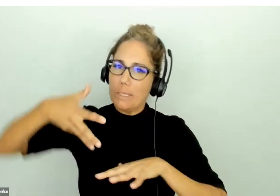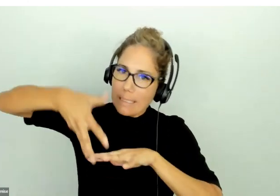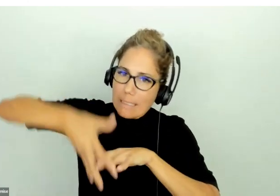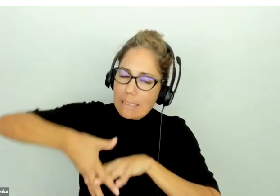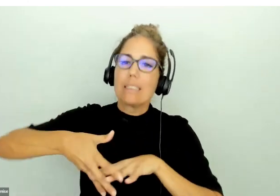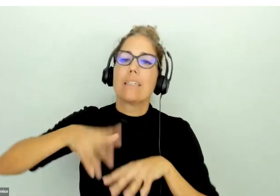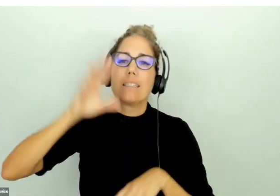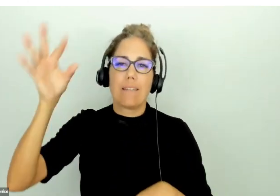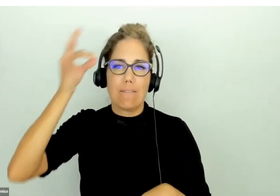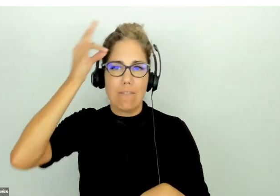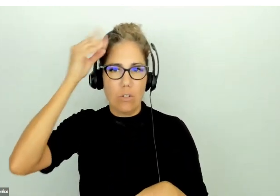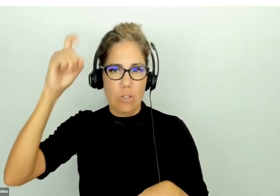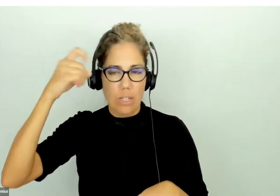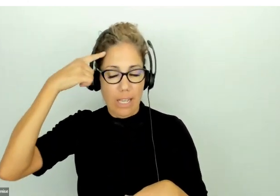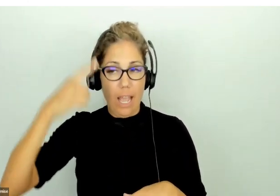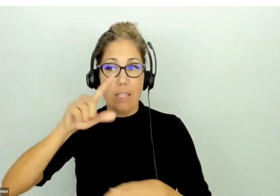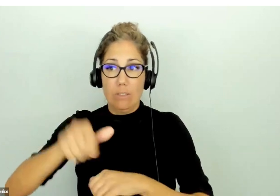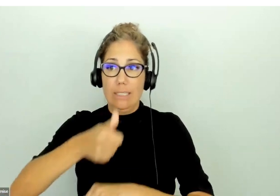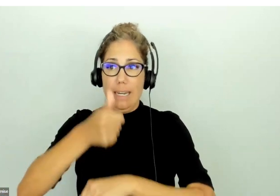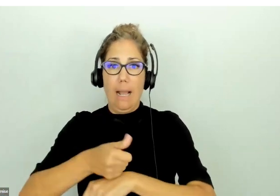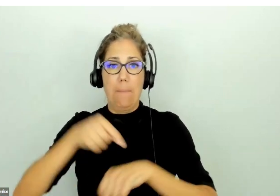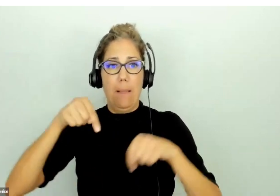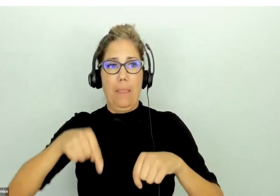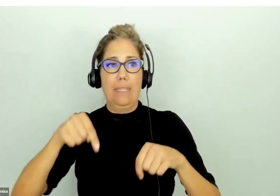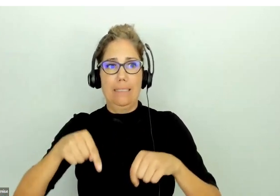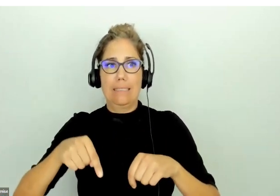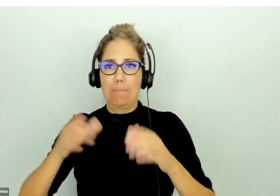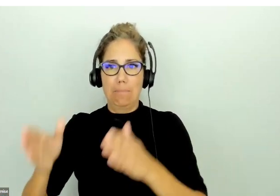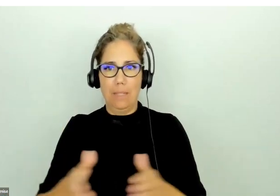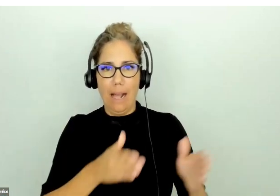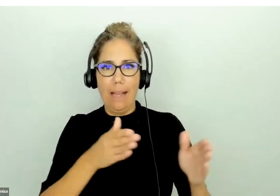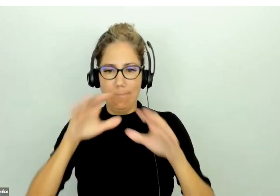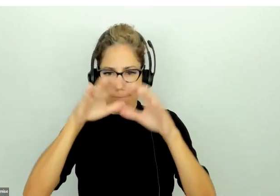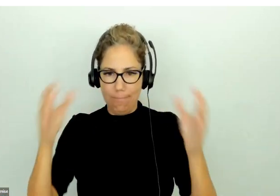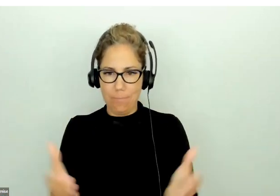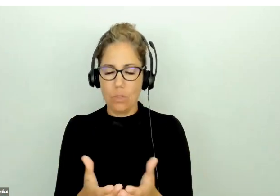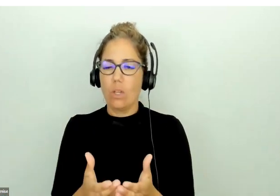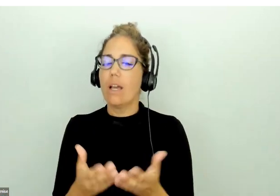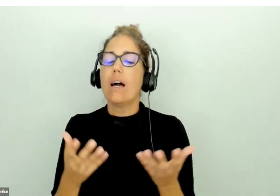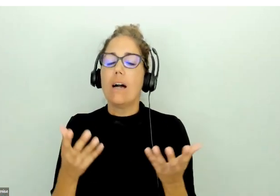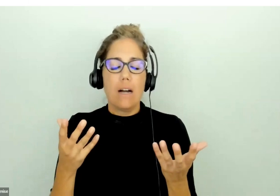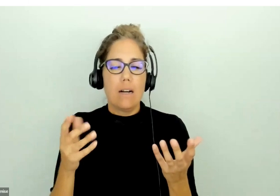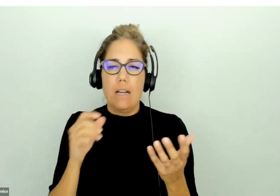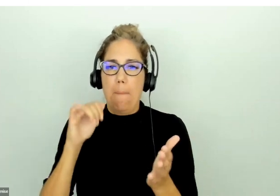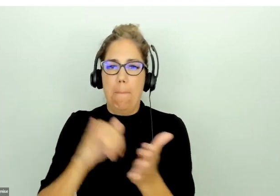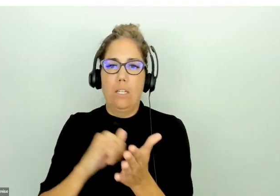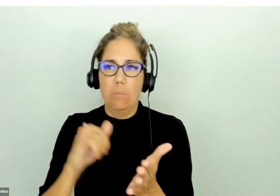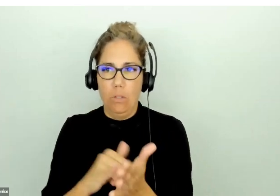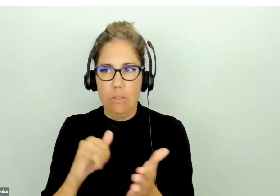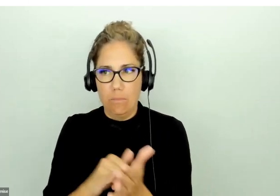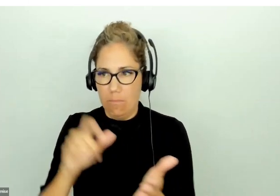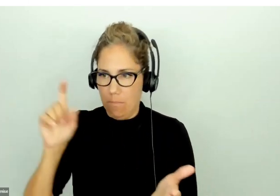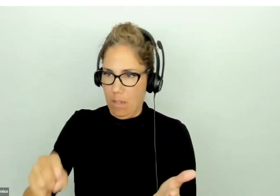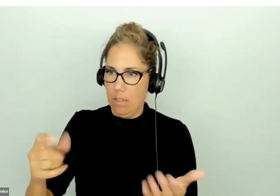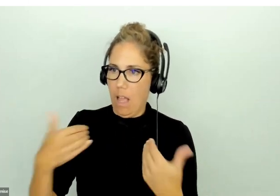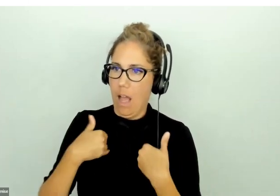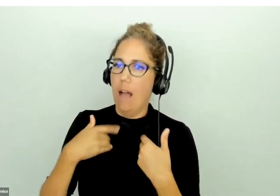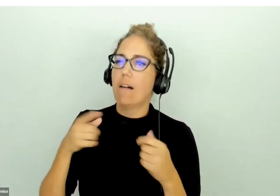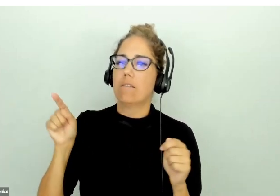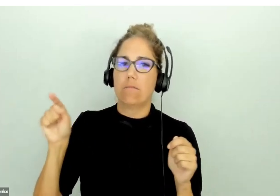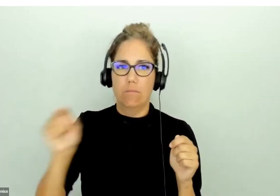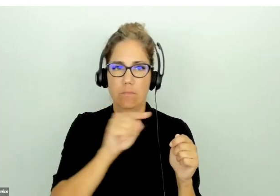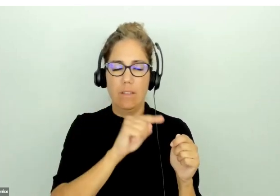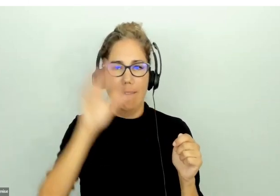And truly creating this framework would not have been possible without the dedication and input of so many of our